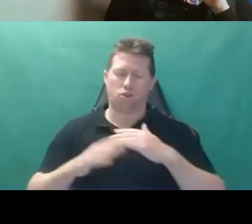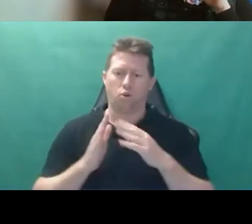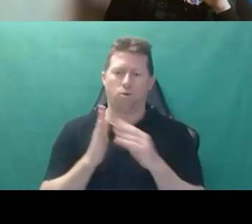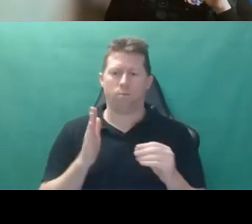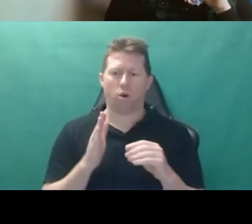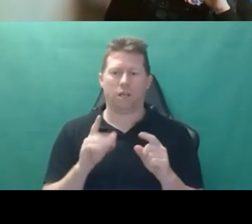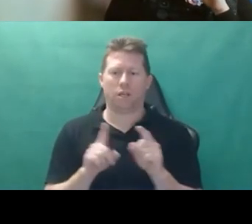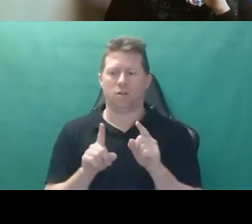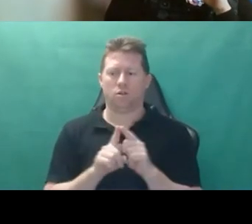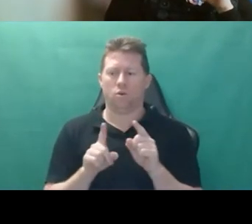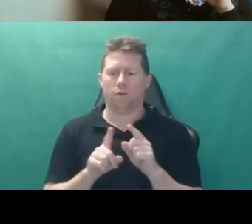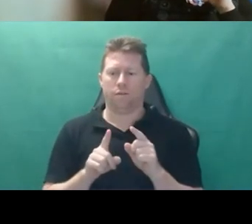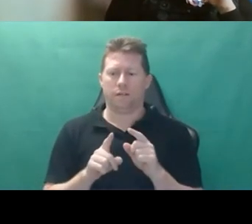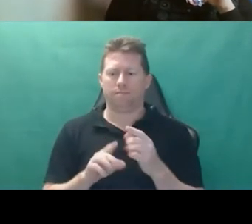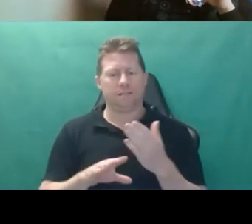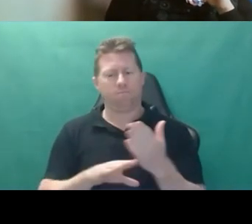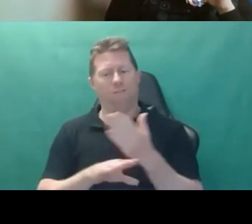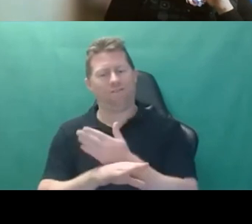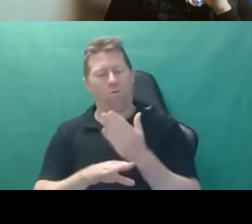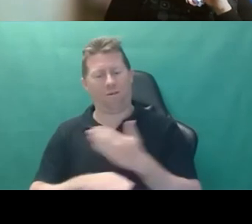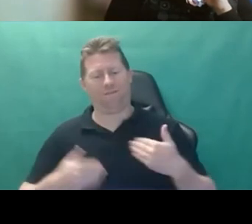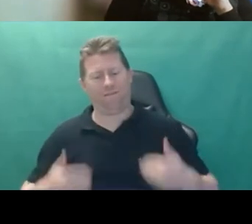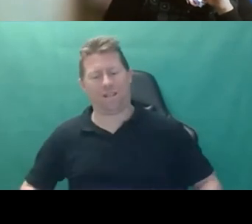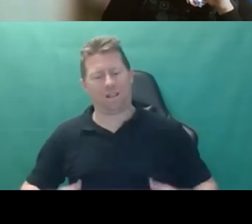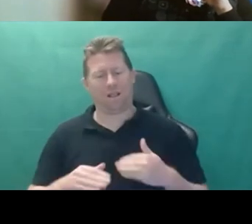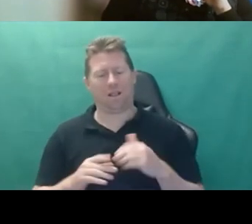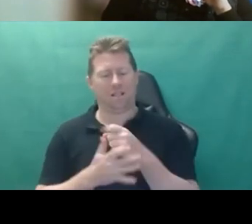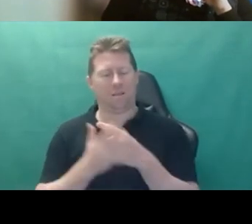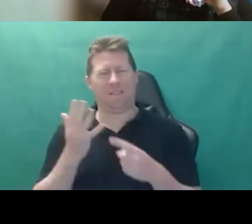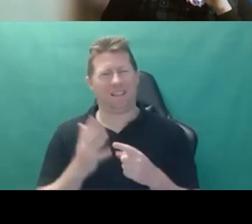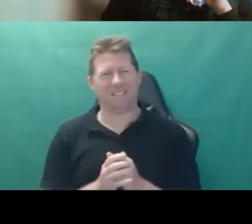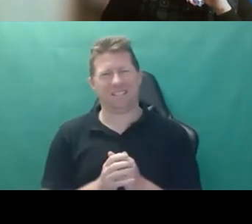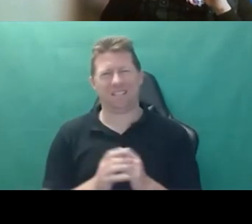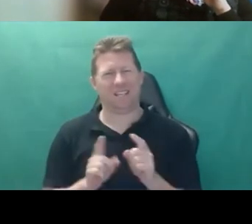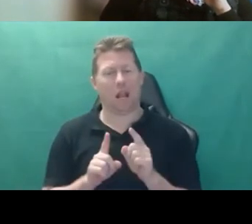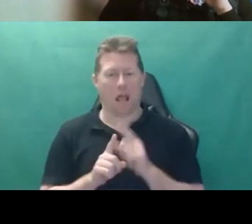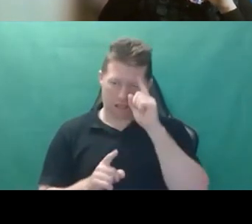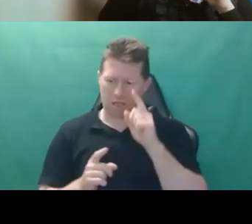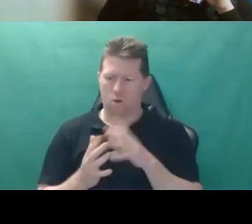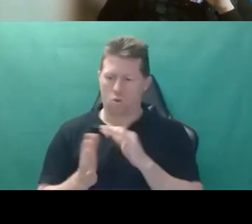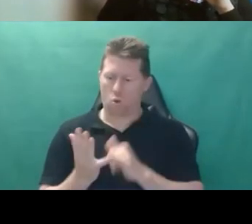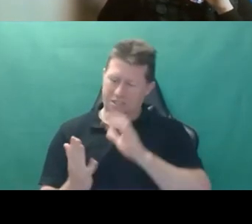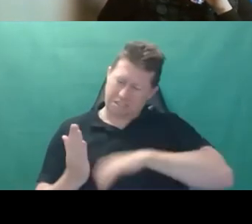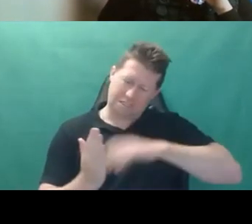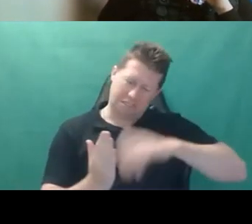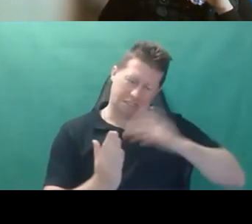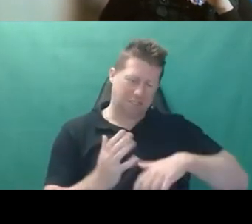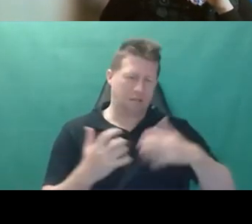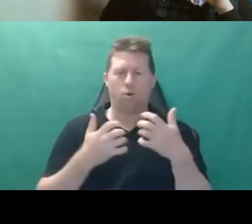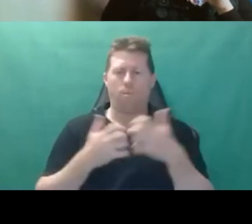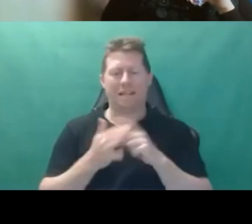uh, physical disability in a sense. Um, and I think, you know, it was written about for years and years and years and intellectual